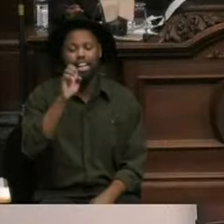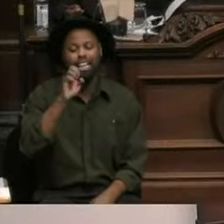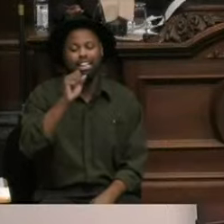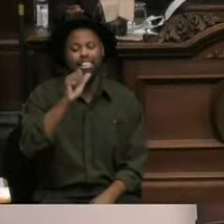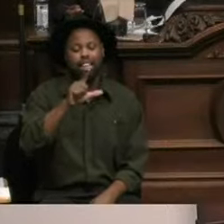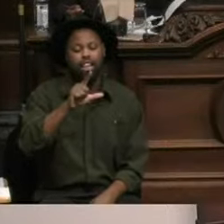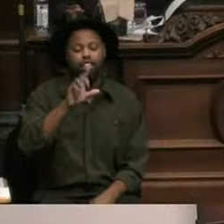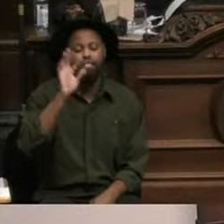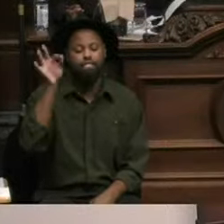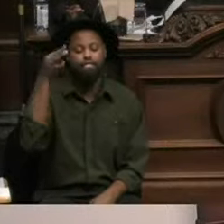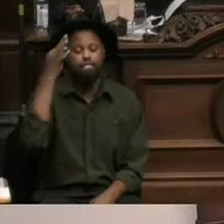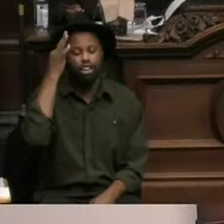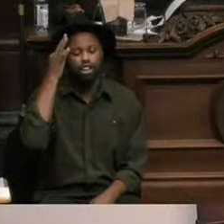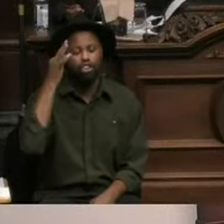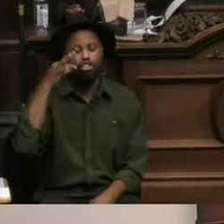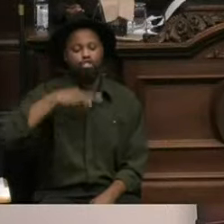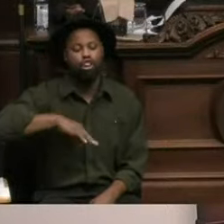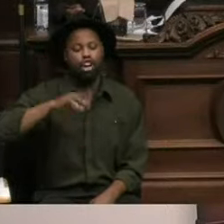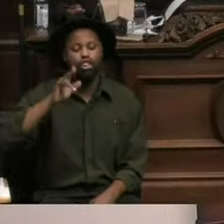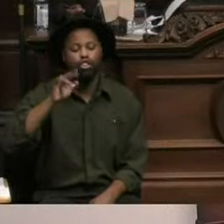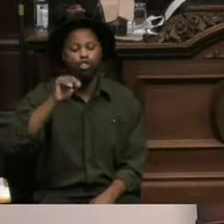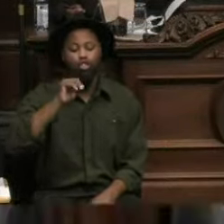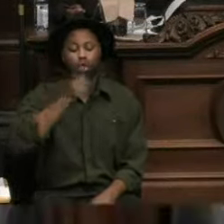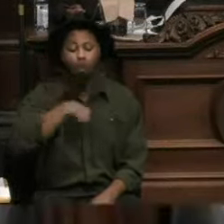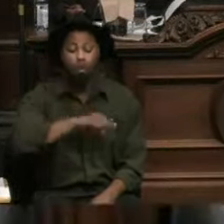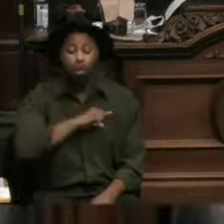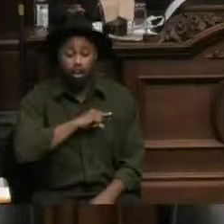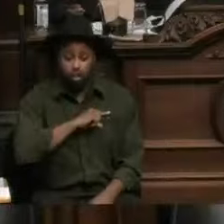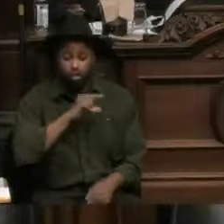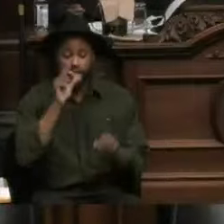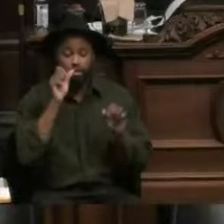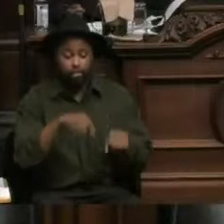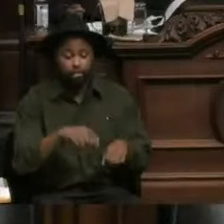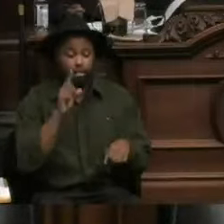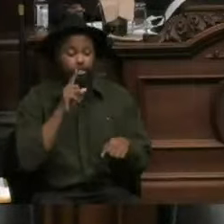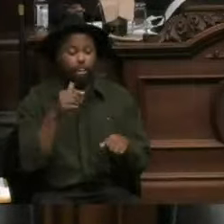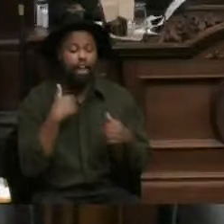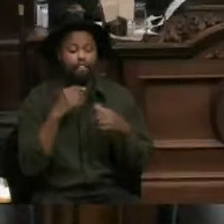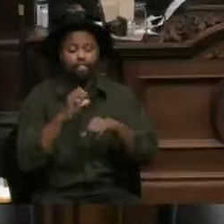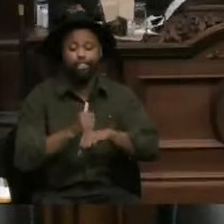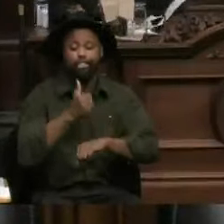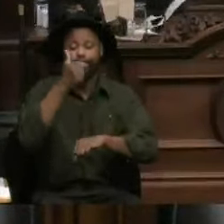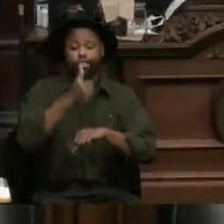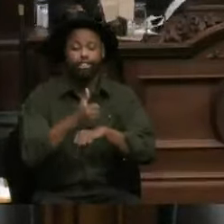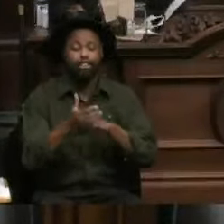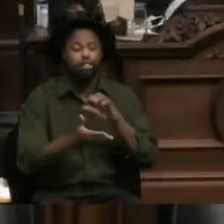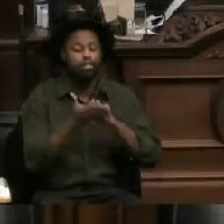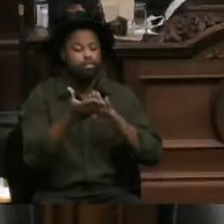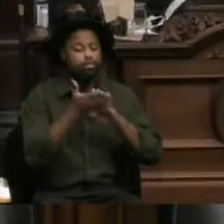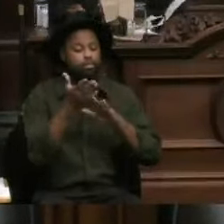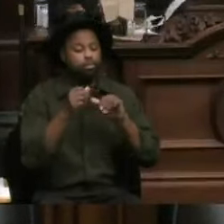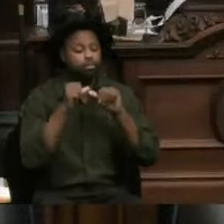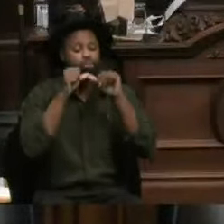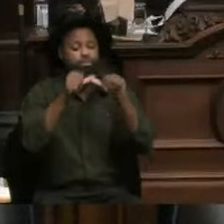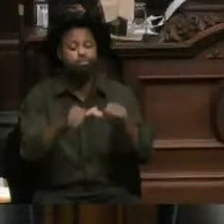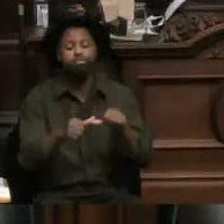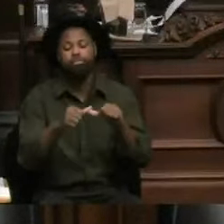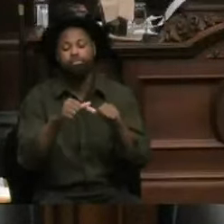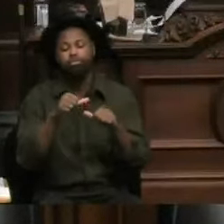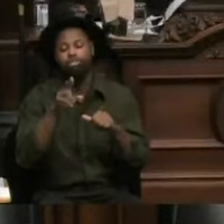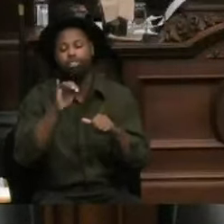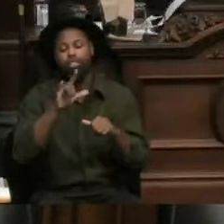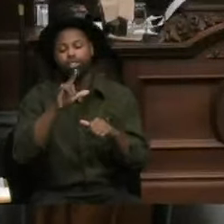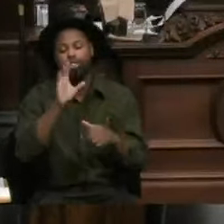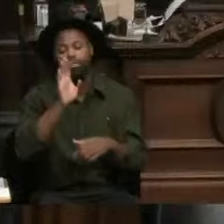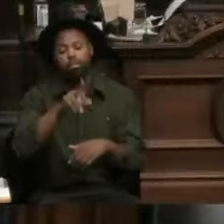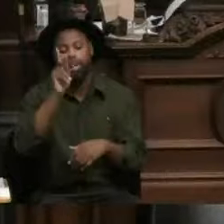Union as qualified and eligible to lease the underlying land and to establish, operate, and maintain a retail bank branch